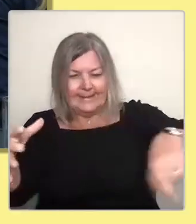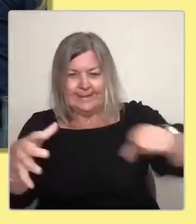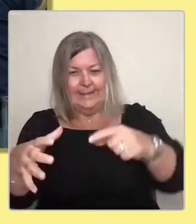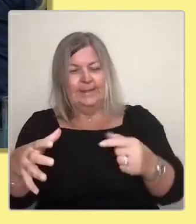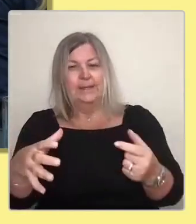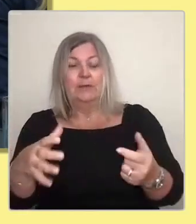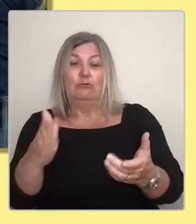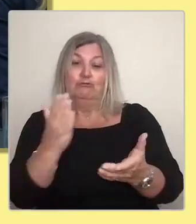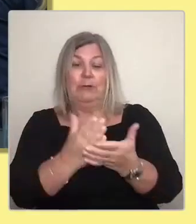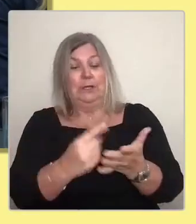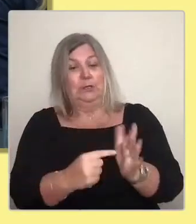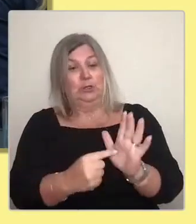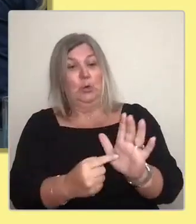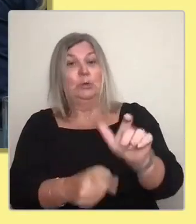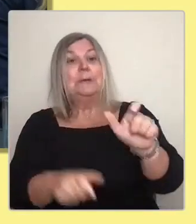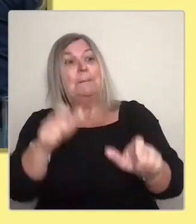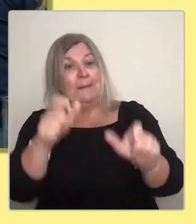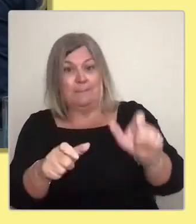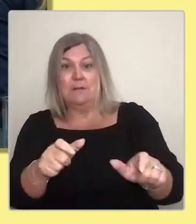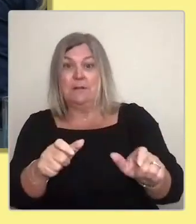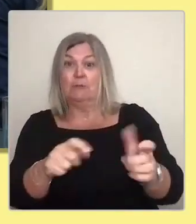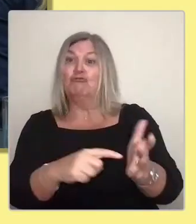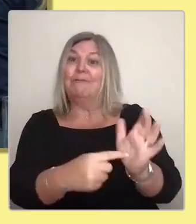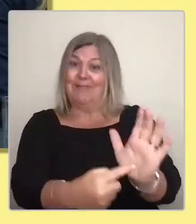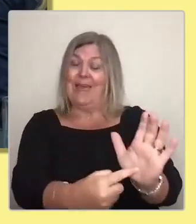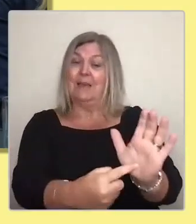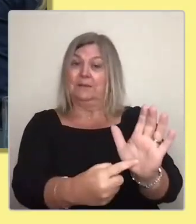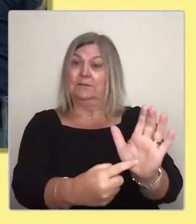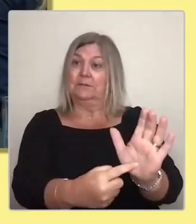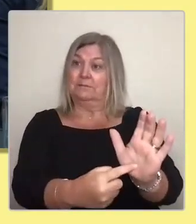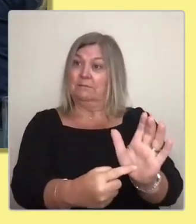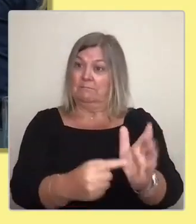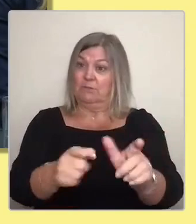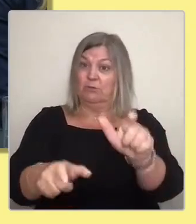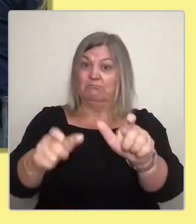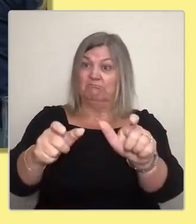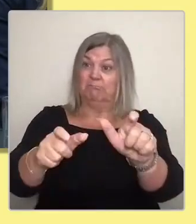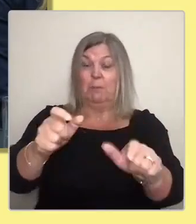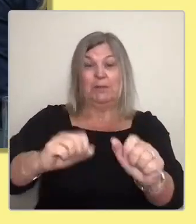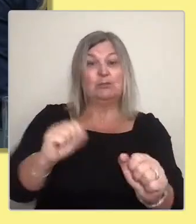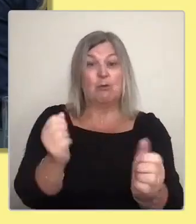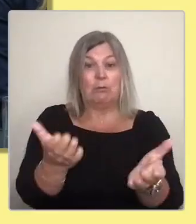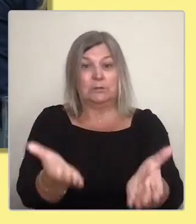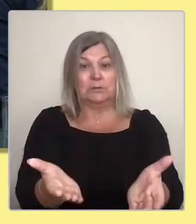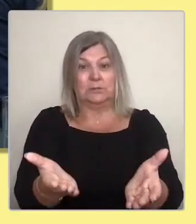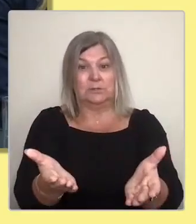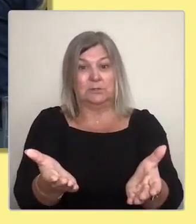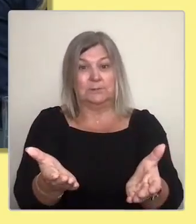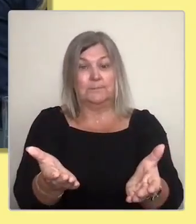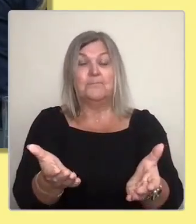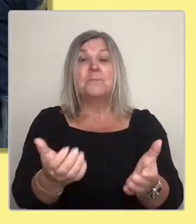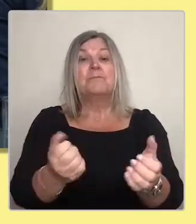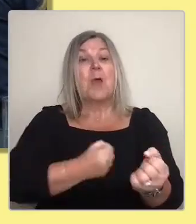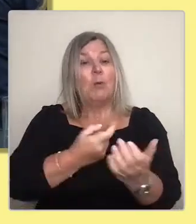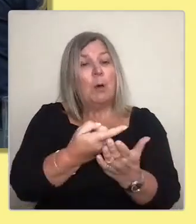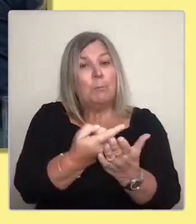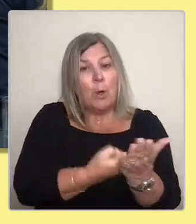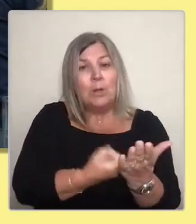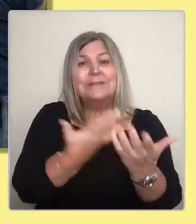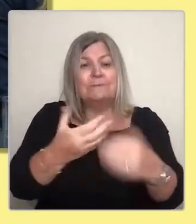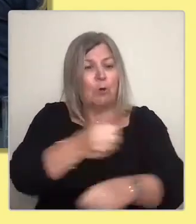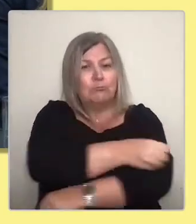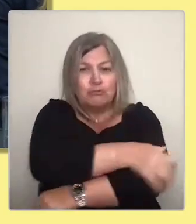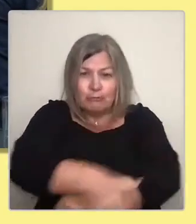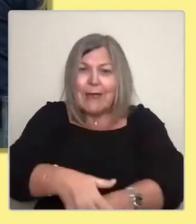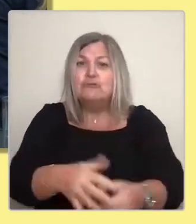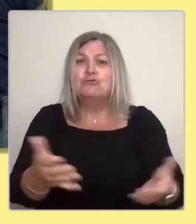the diversity of the Scottish people. And our policies need to be built from the grassroots up. It's you who have the